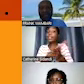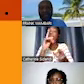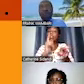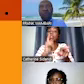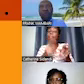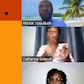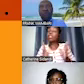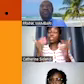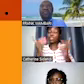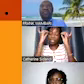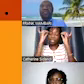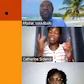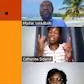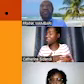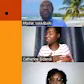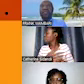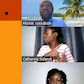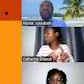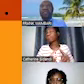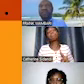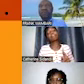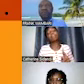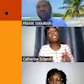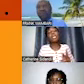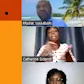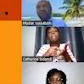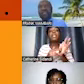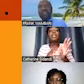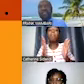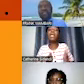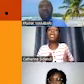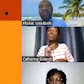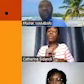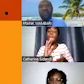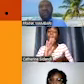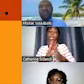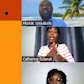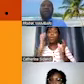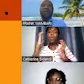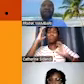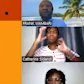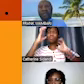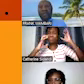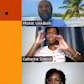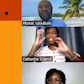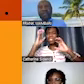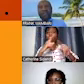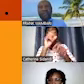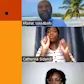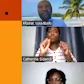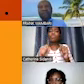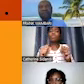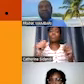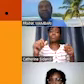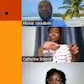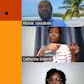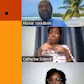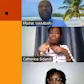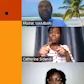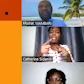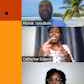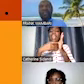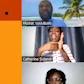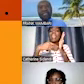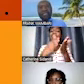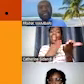away. You become confused. You enter into the state of fight or flight. You start